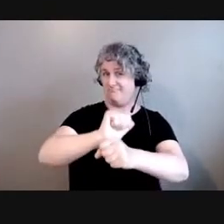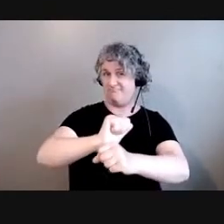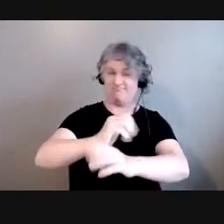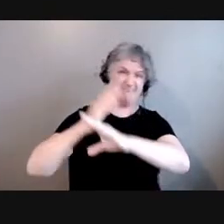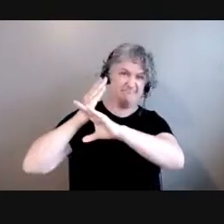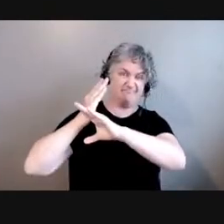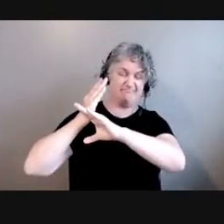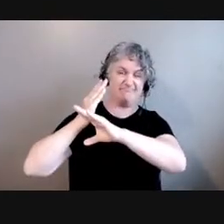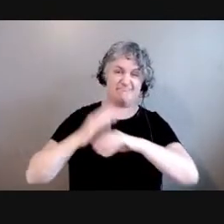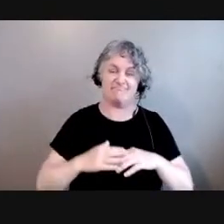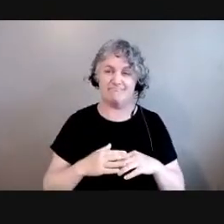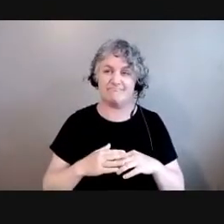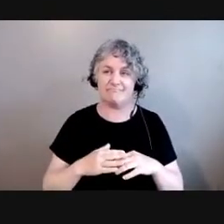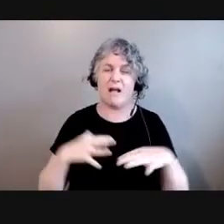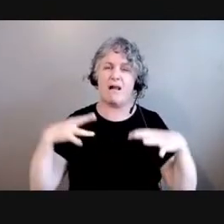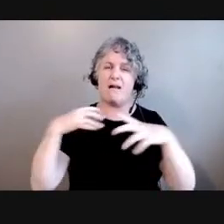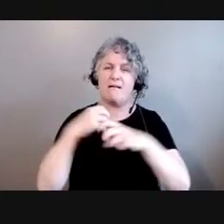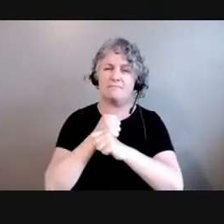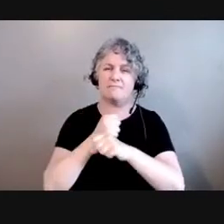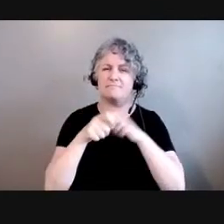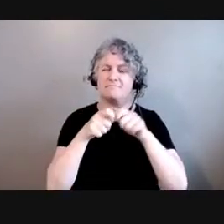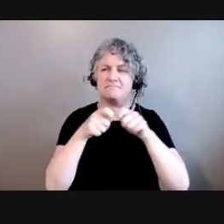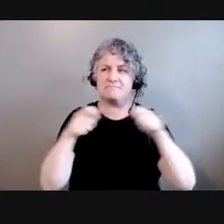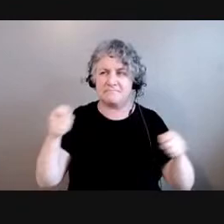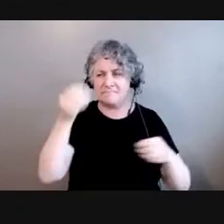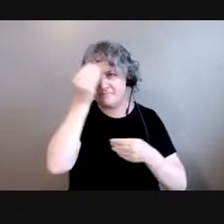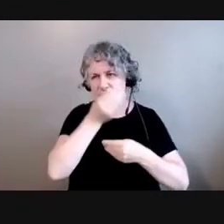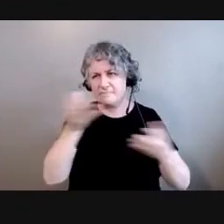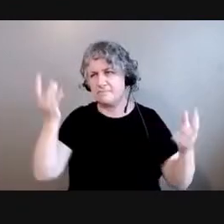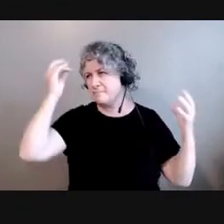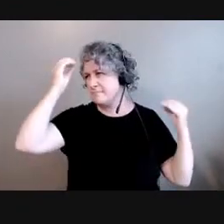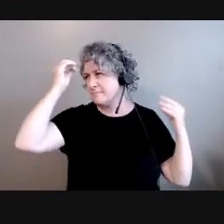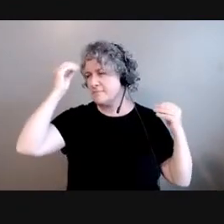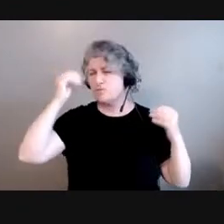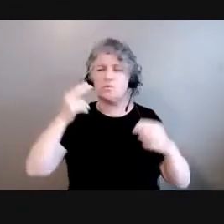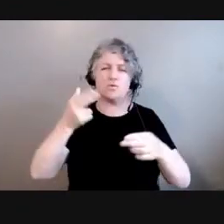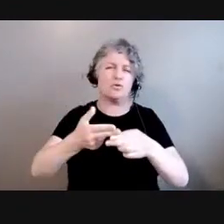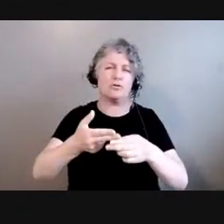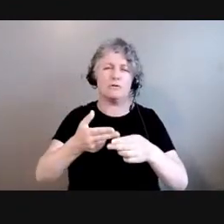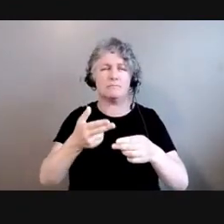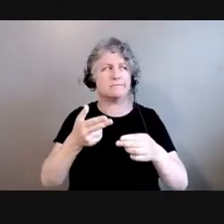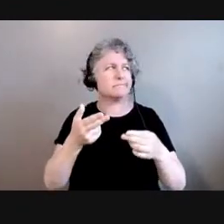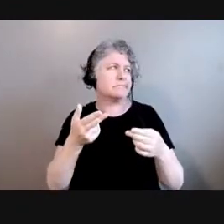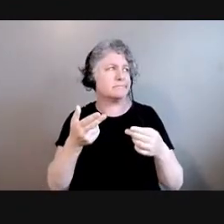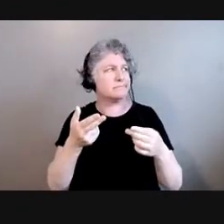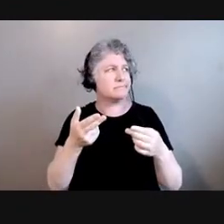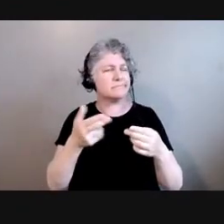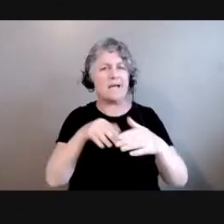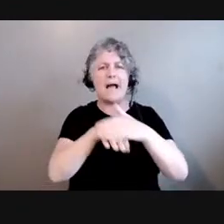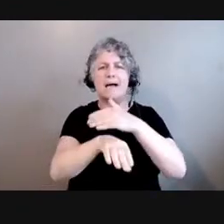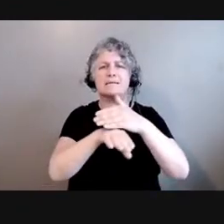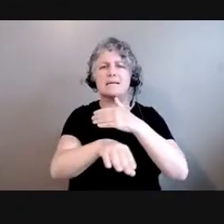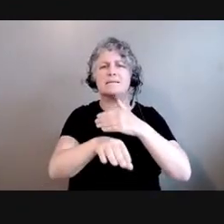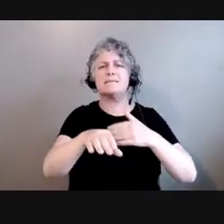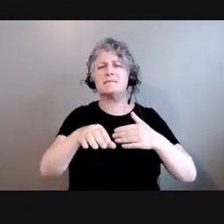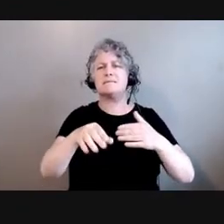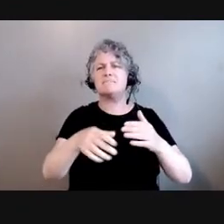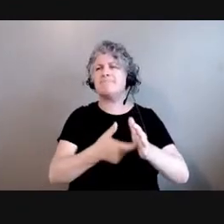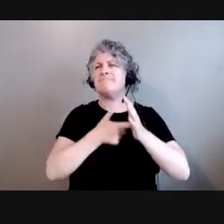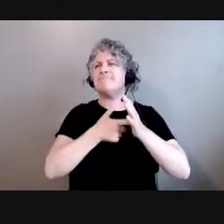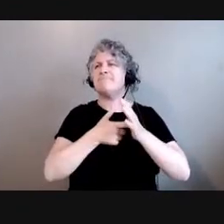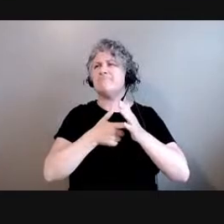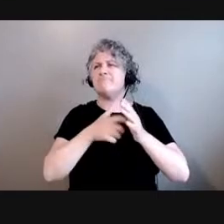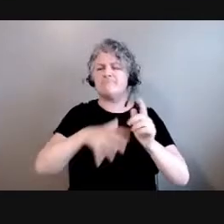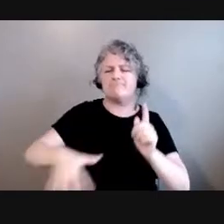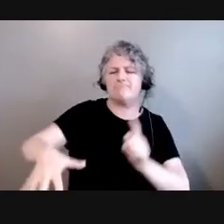I want to conclude by reflecting on something that I'll call the ecology of accessibility. And I won't take credit for the term.